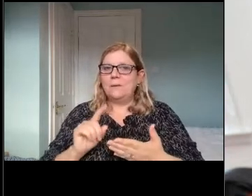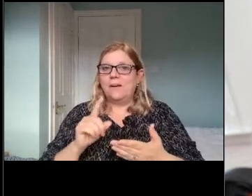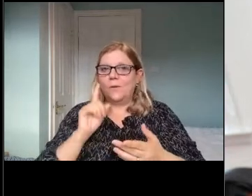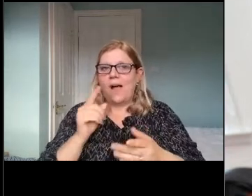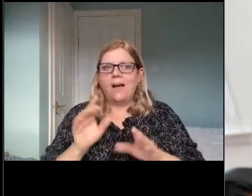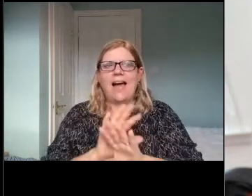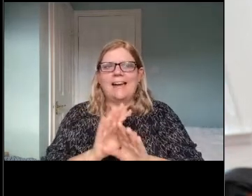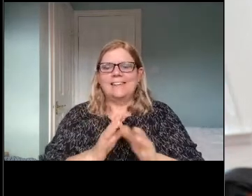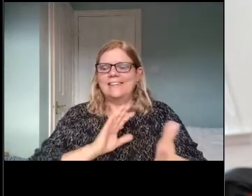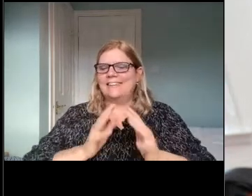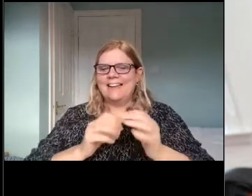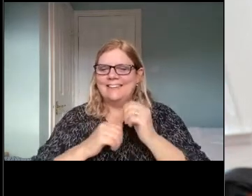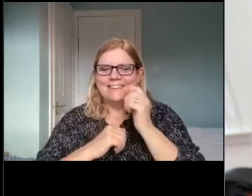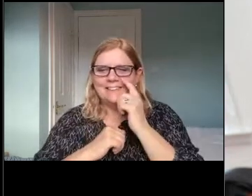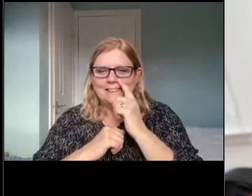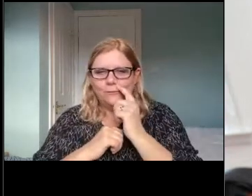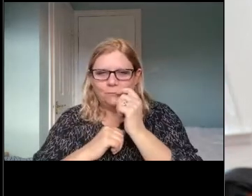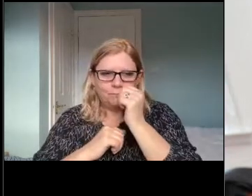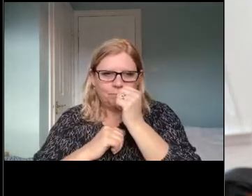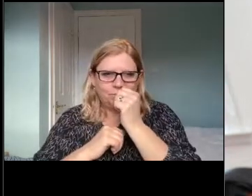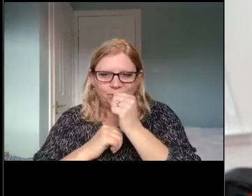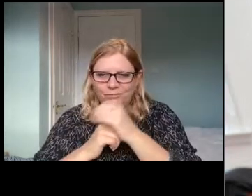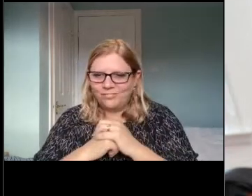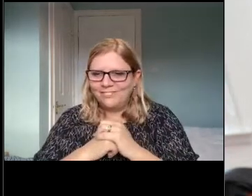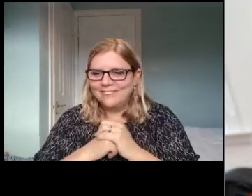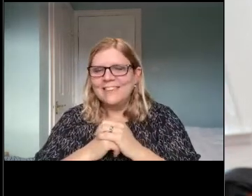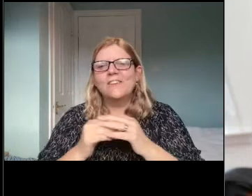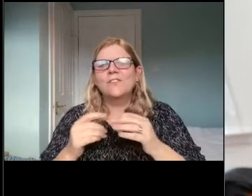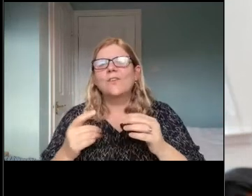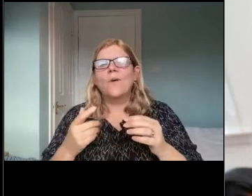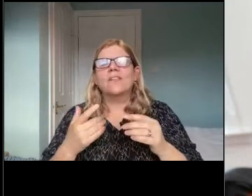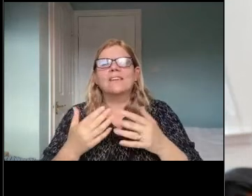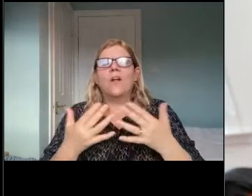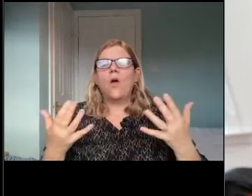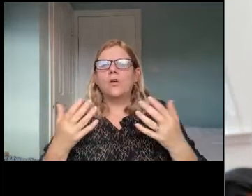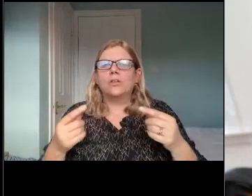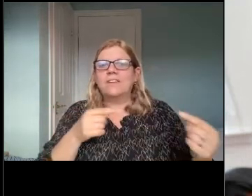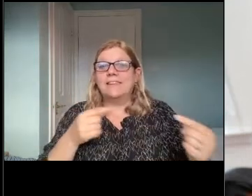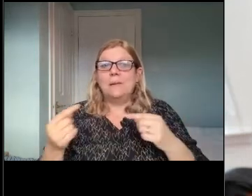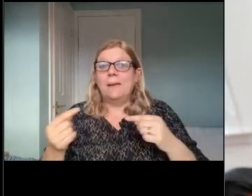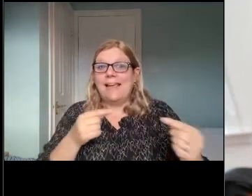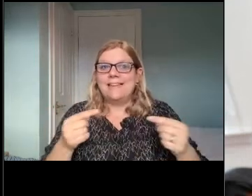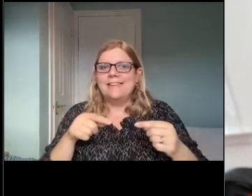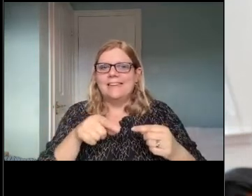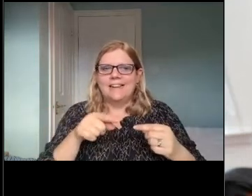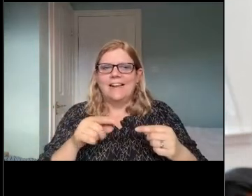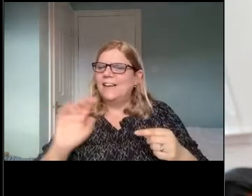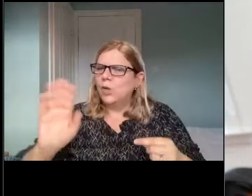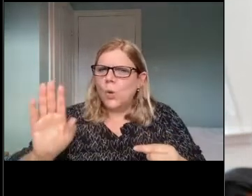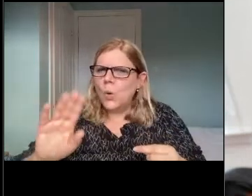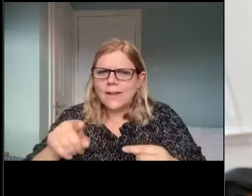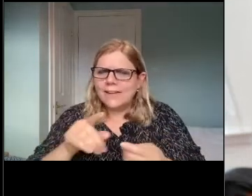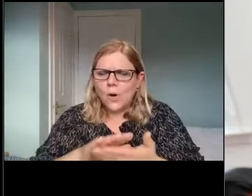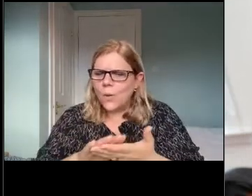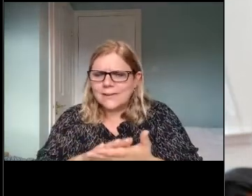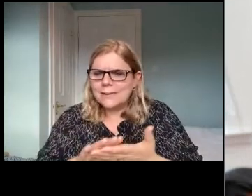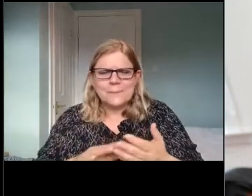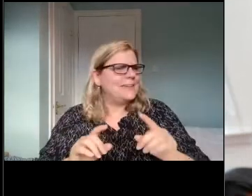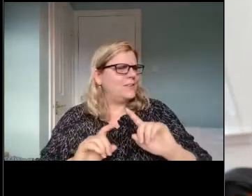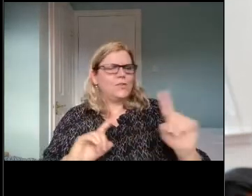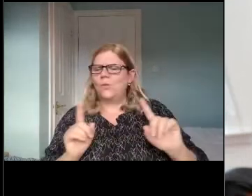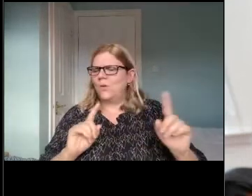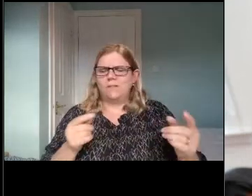mistakes in understanding. We can't hide anything. It really has to be so clear. So we have to understand it fully. So there can be some debate